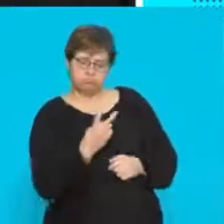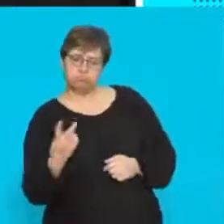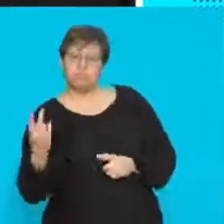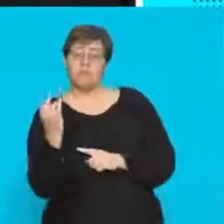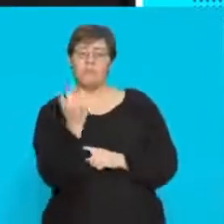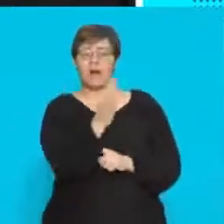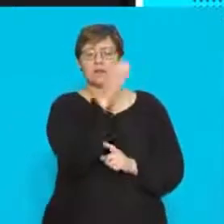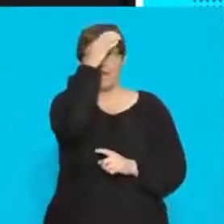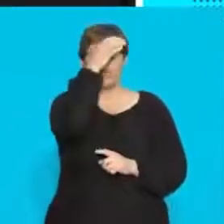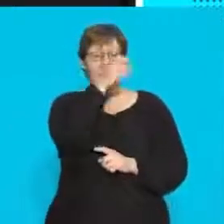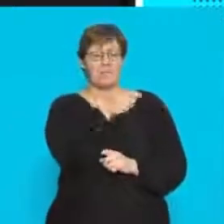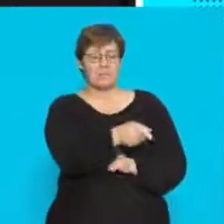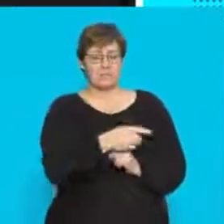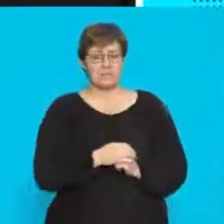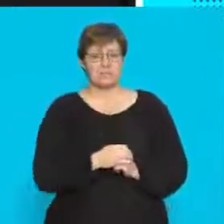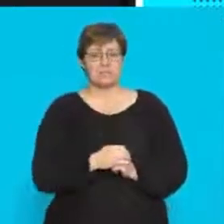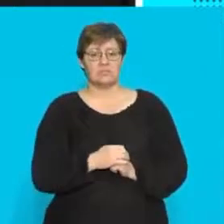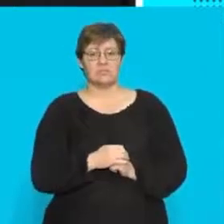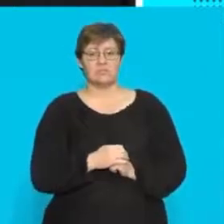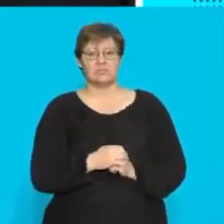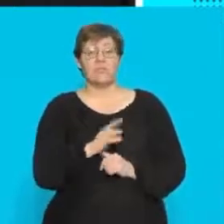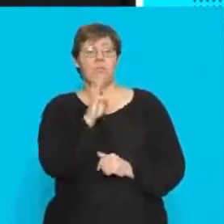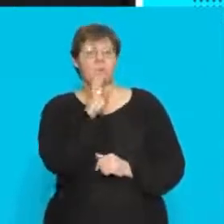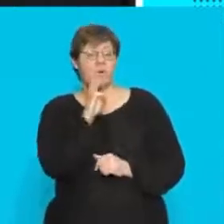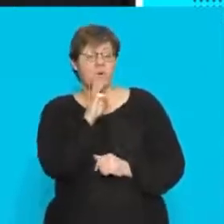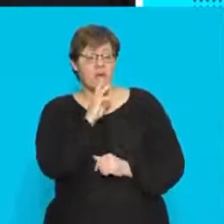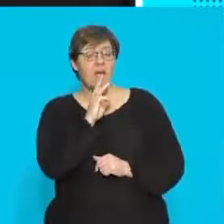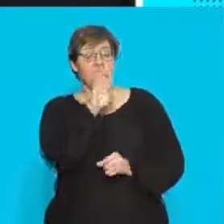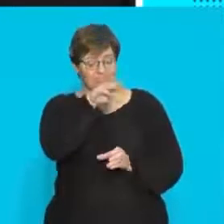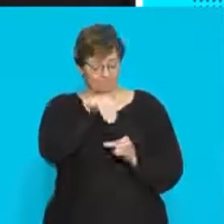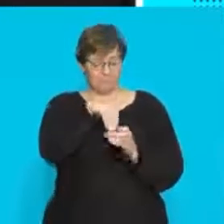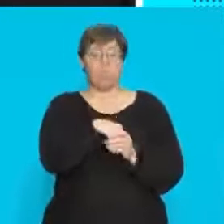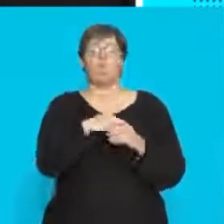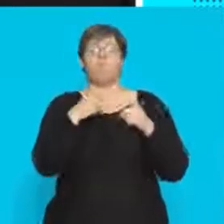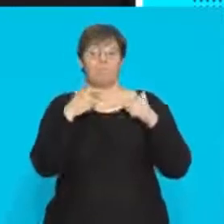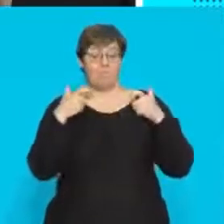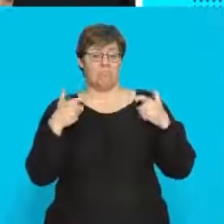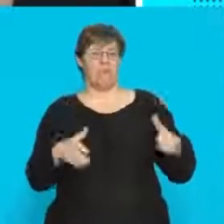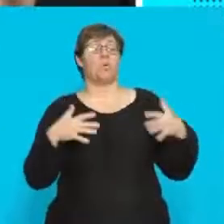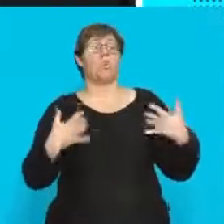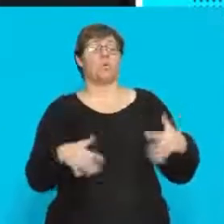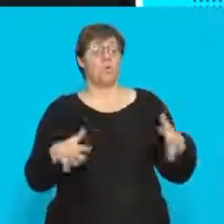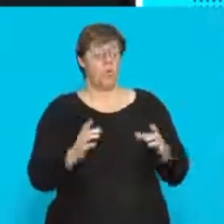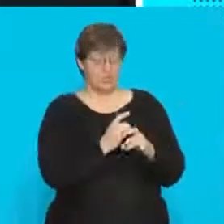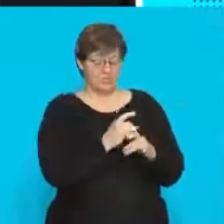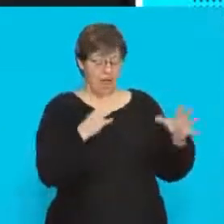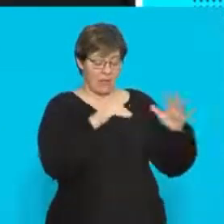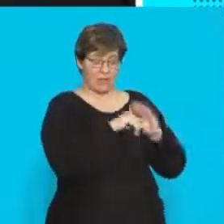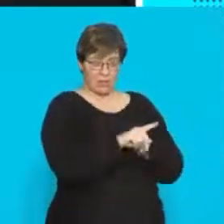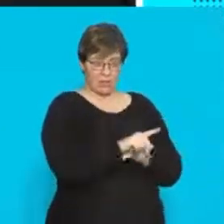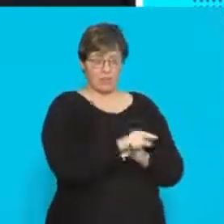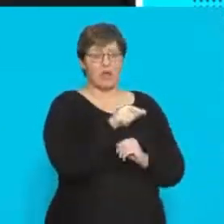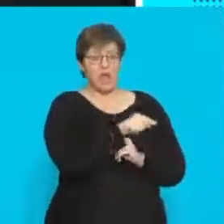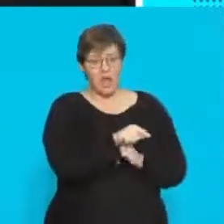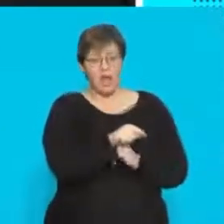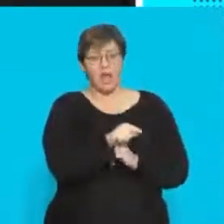of plants, we saw this whole concept of how water played a big role in reproduction